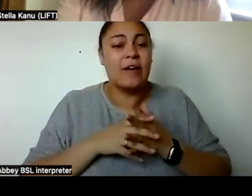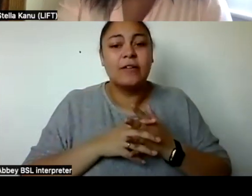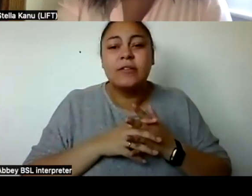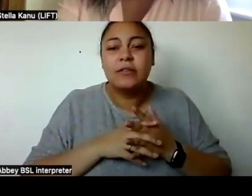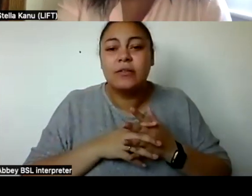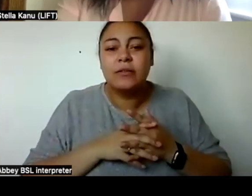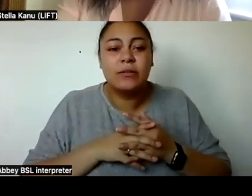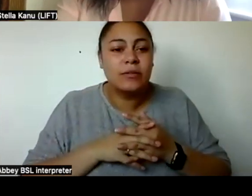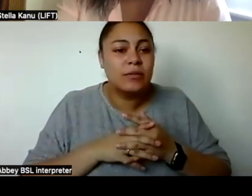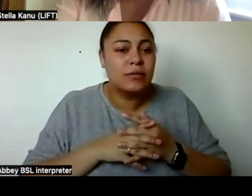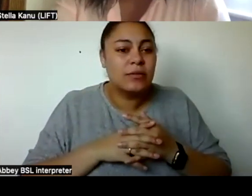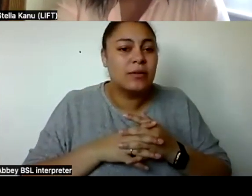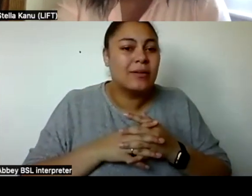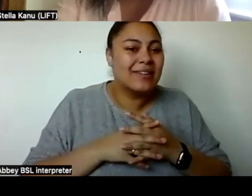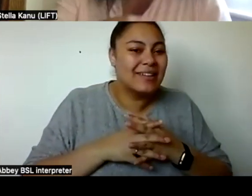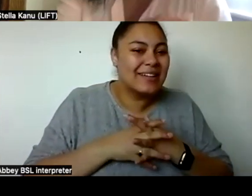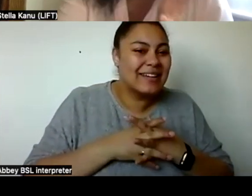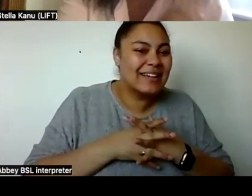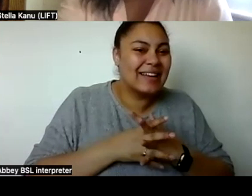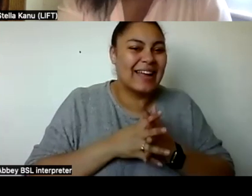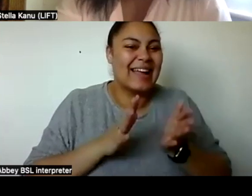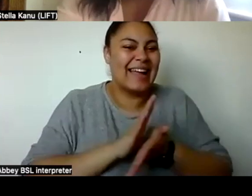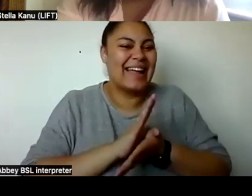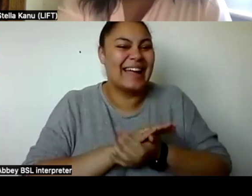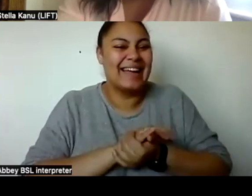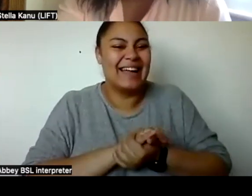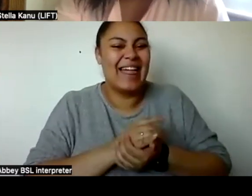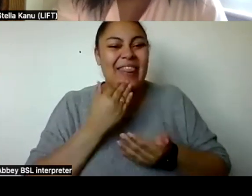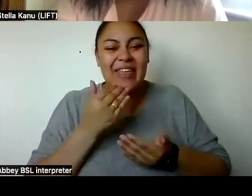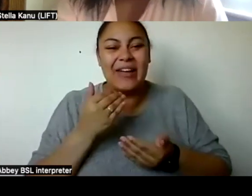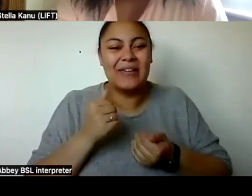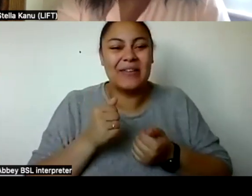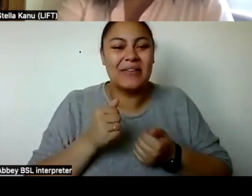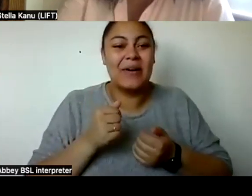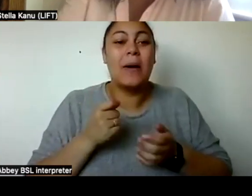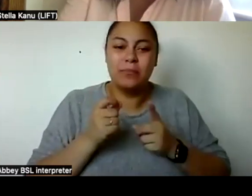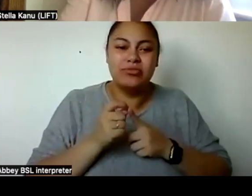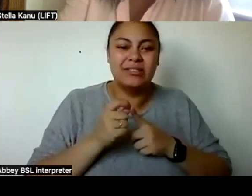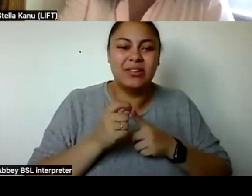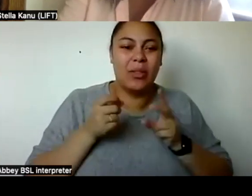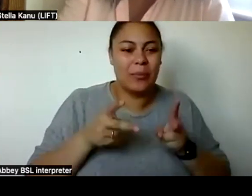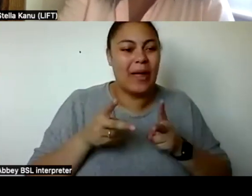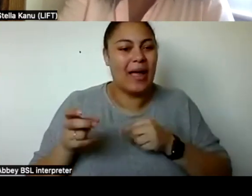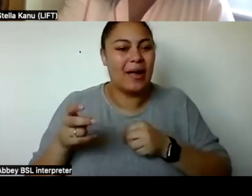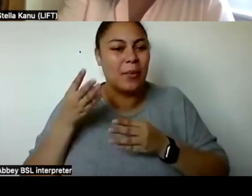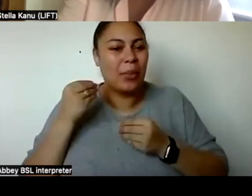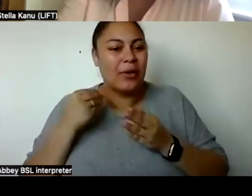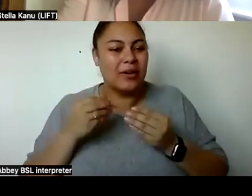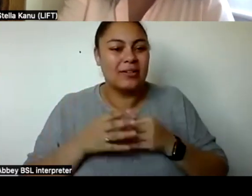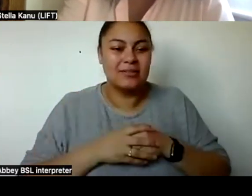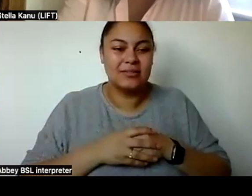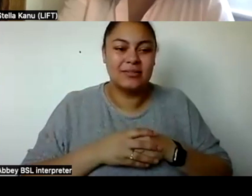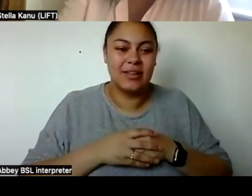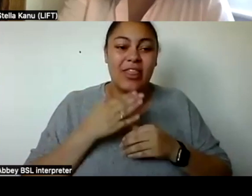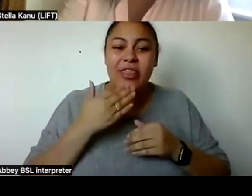Just wanted to add a couple of examples, Tom. So thank you for that. I'd forgotten, yeah, but they're really nice and practical. Thank you. Thank you so much.